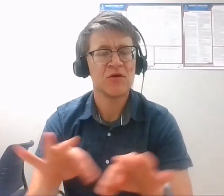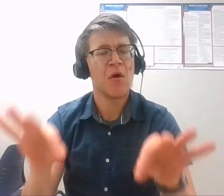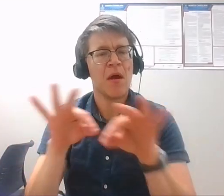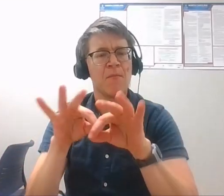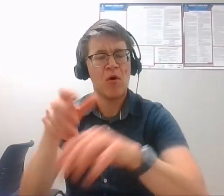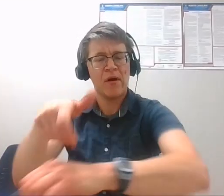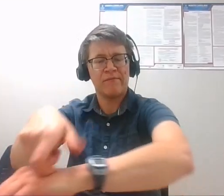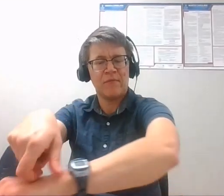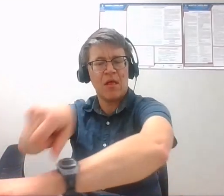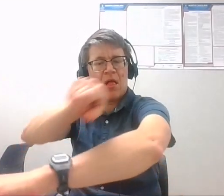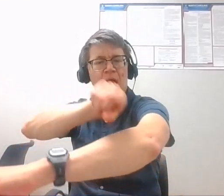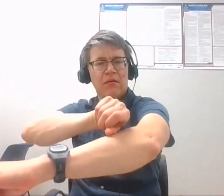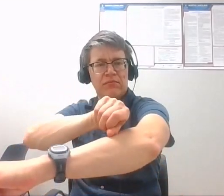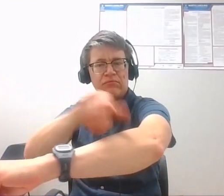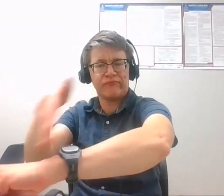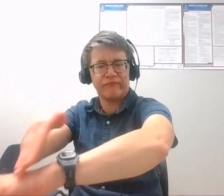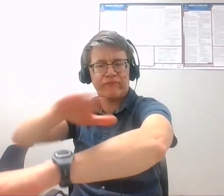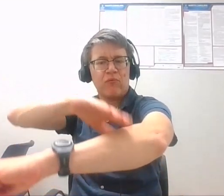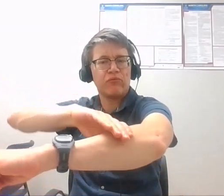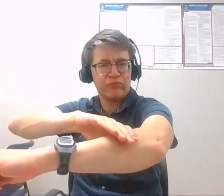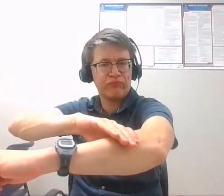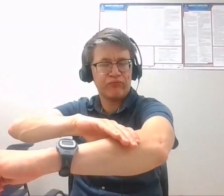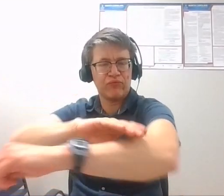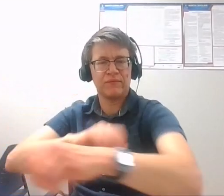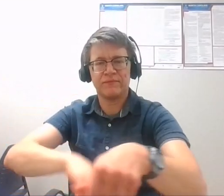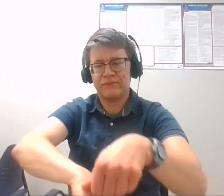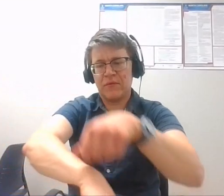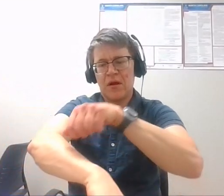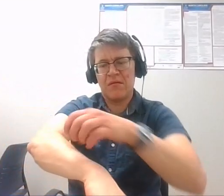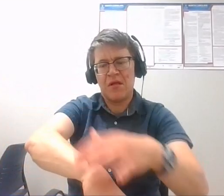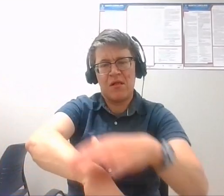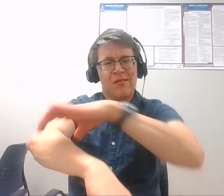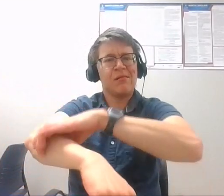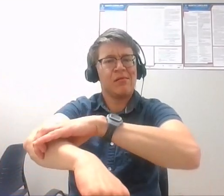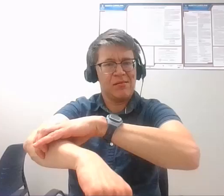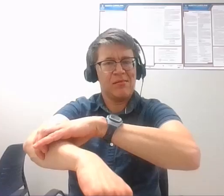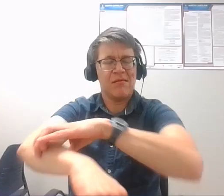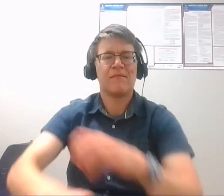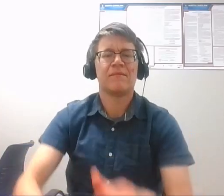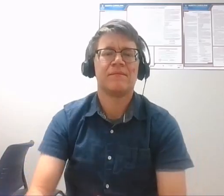A secure fit will prevent gapping while providing care to the patient.